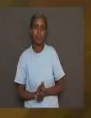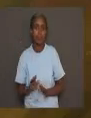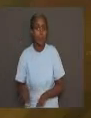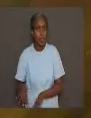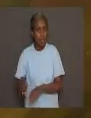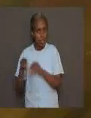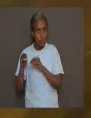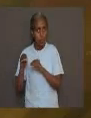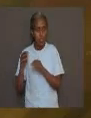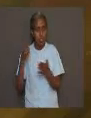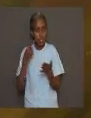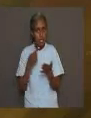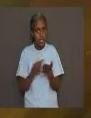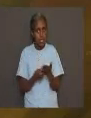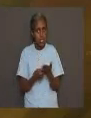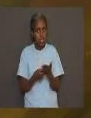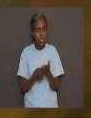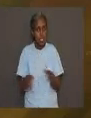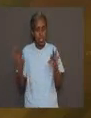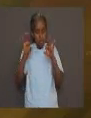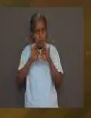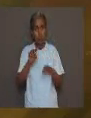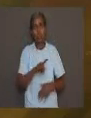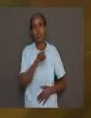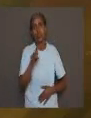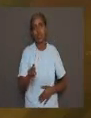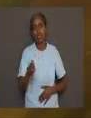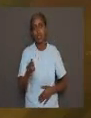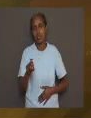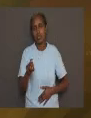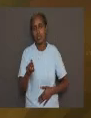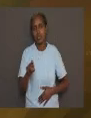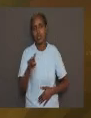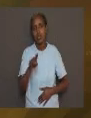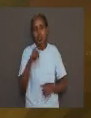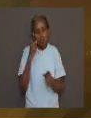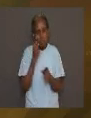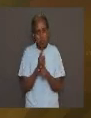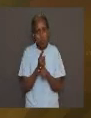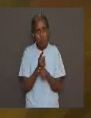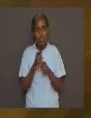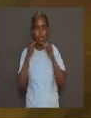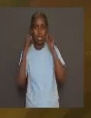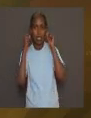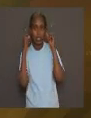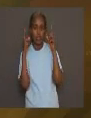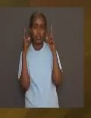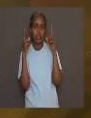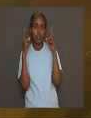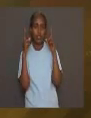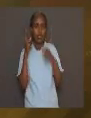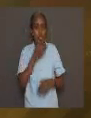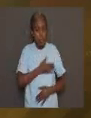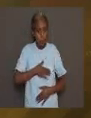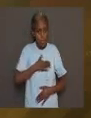Students, this is an important equation. To ensure that you understand it,